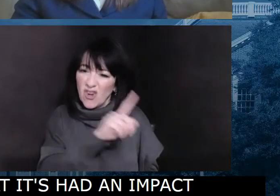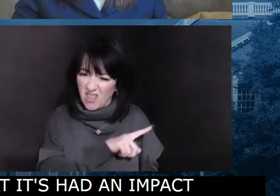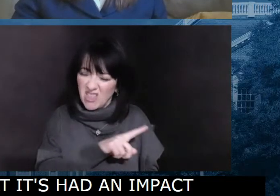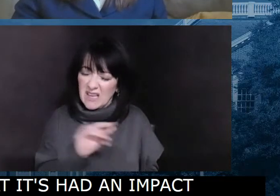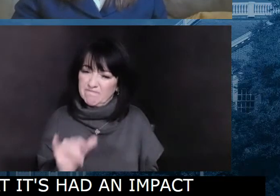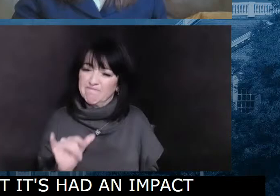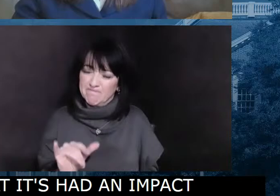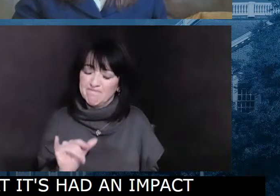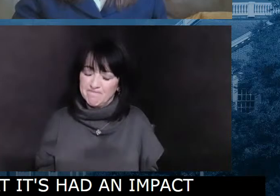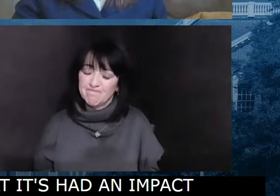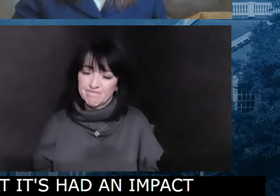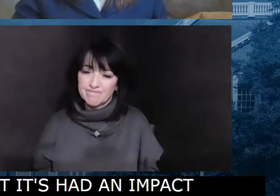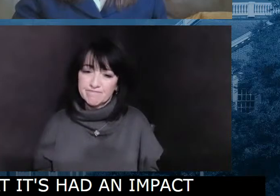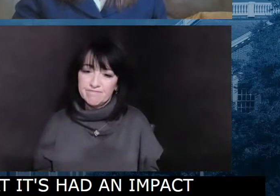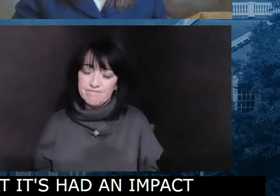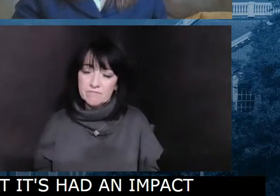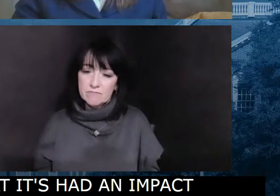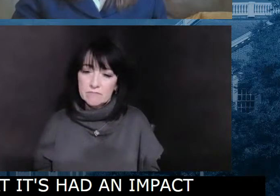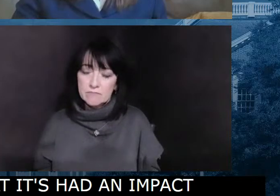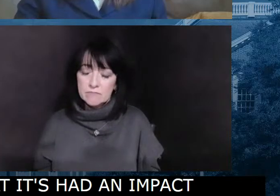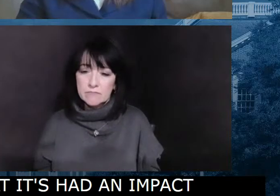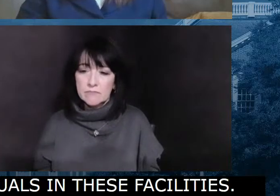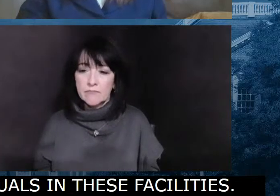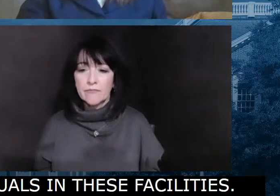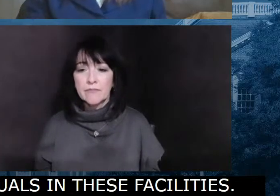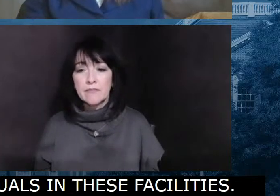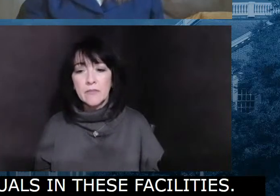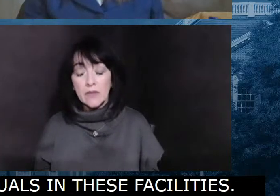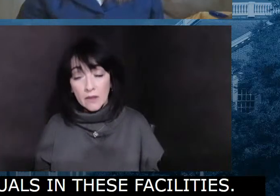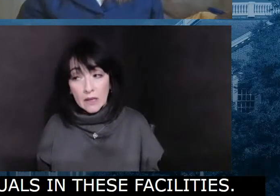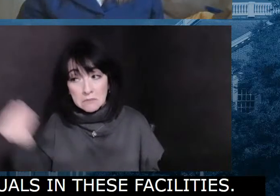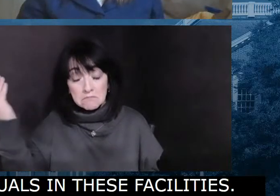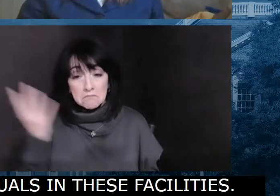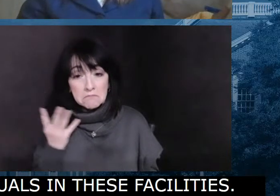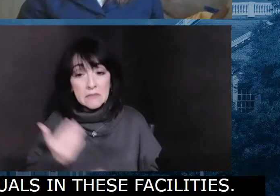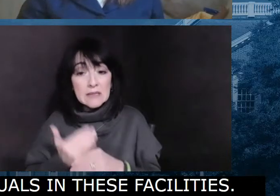All right, next we'll go to Chandler Parr from WRDE.